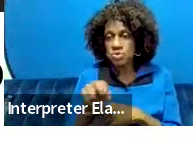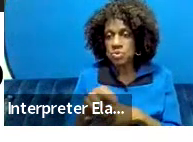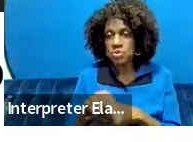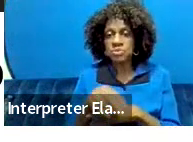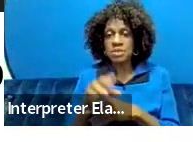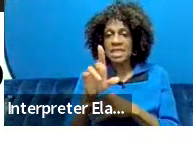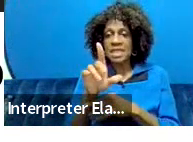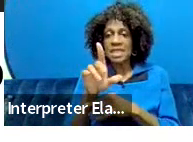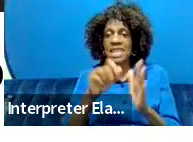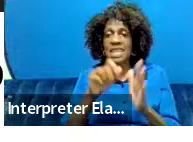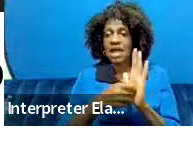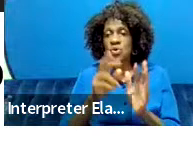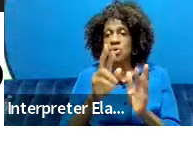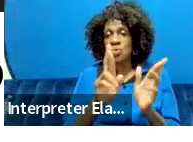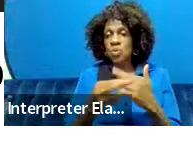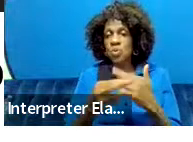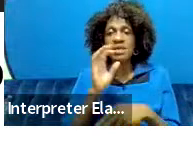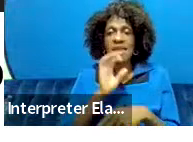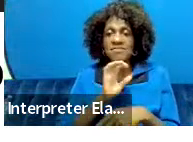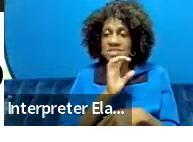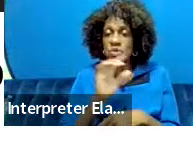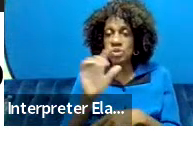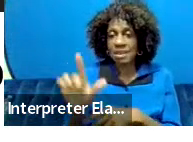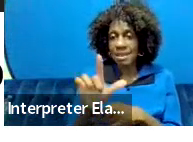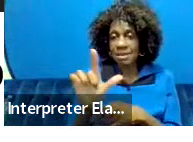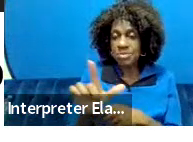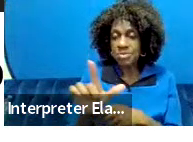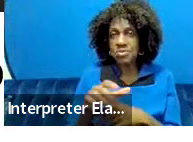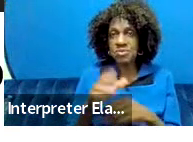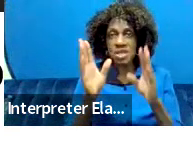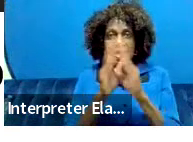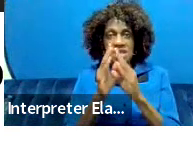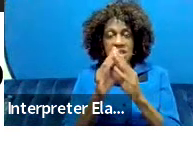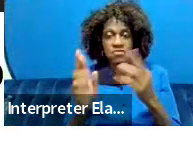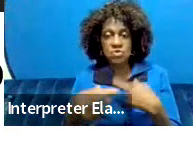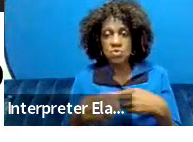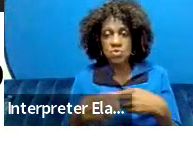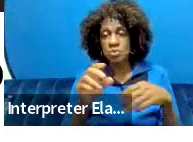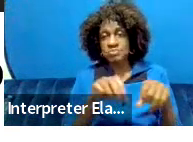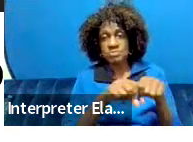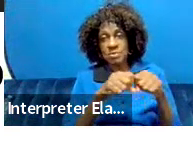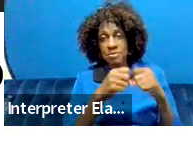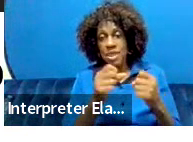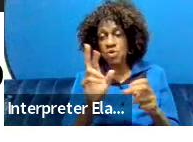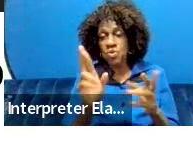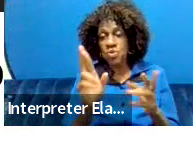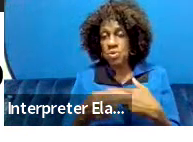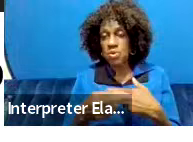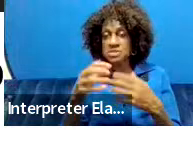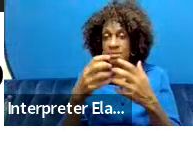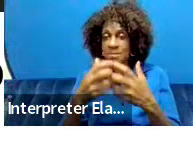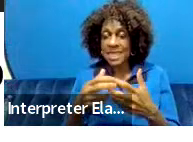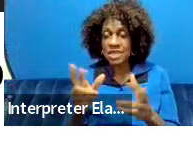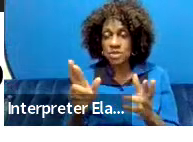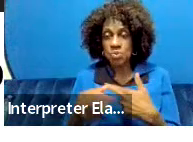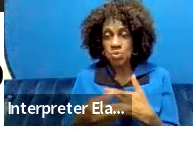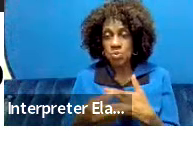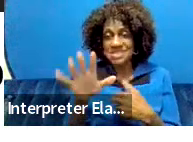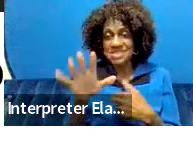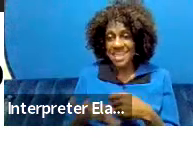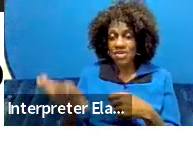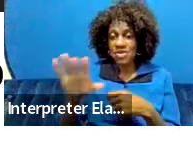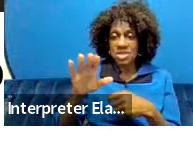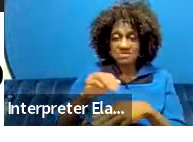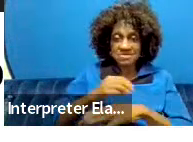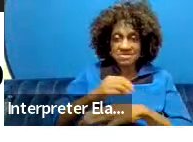rooms, cafeterias, libraries, conference rooms, break rooms, mechanical rooms, and areas of refuge,